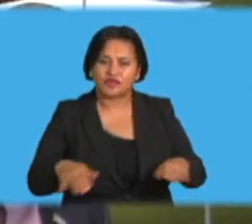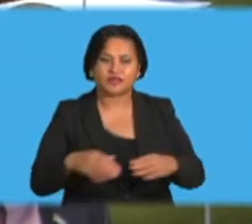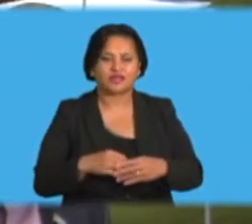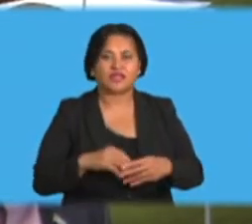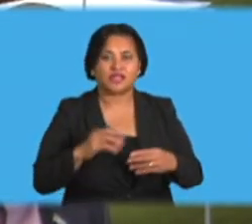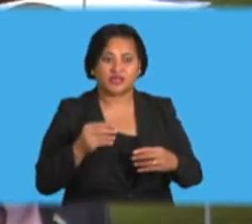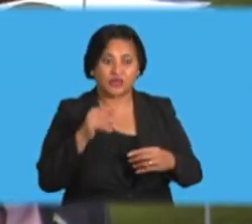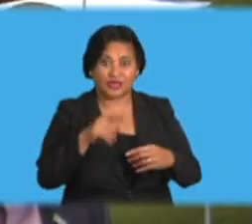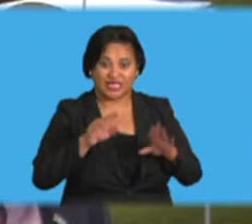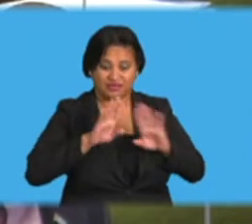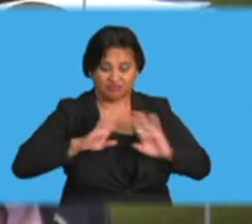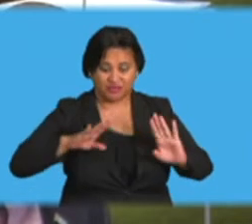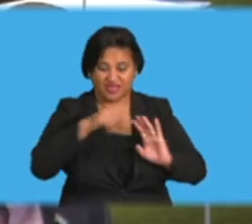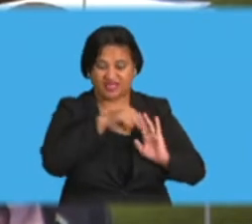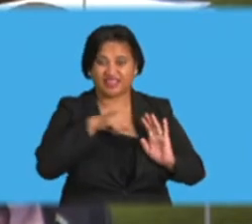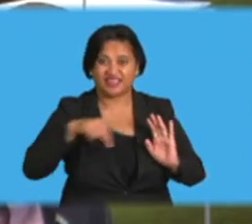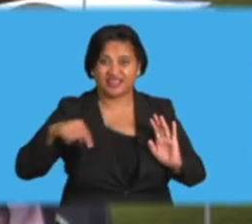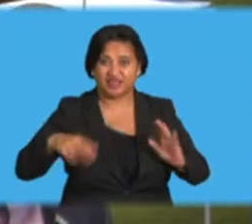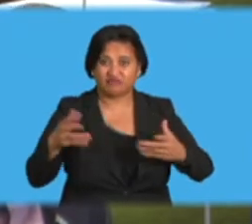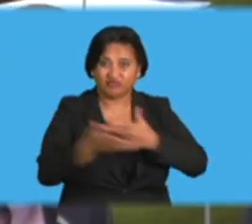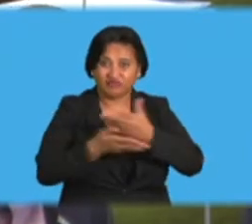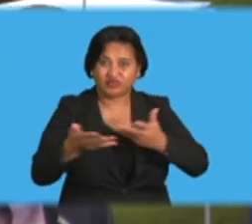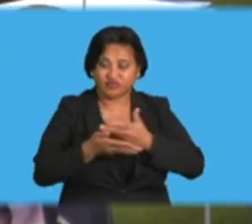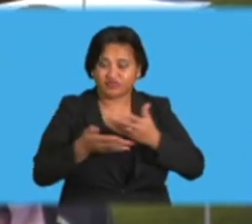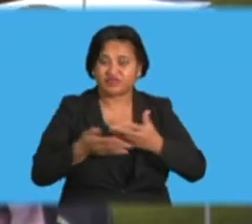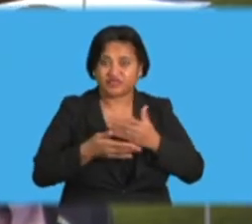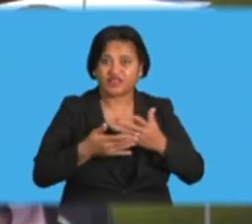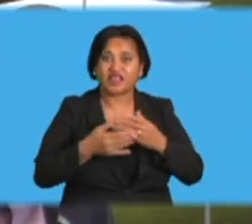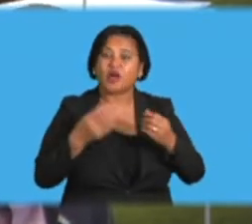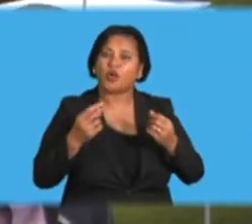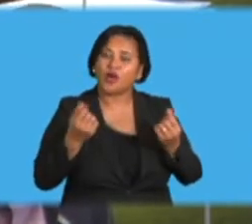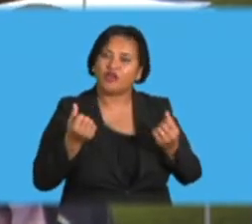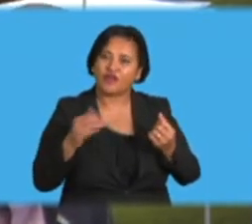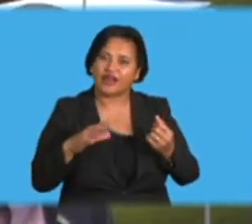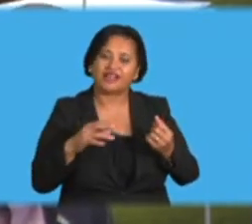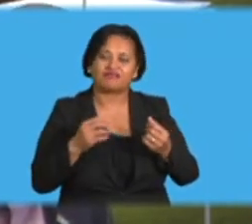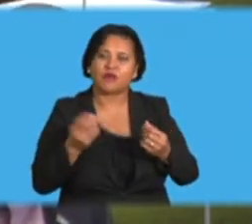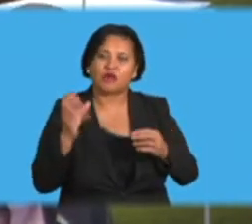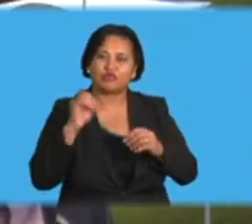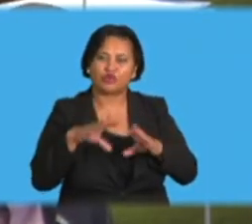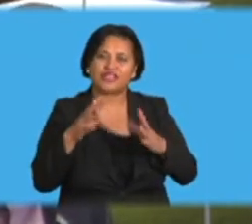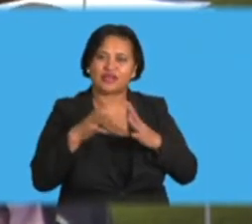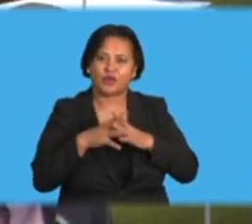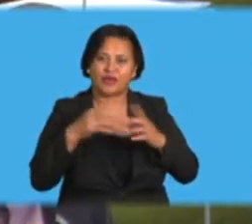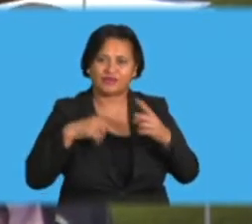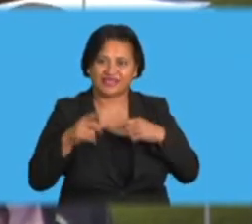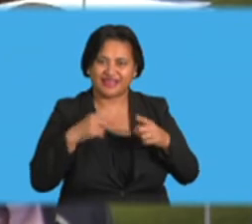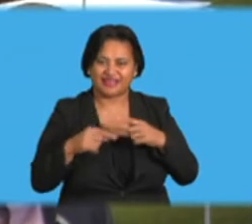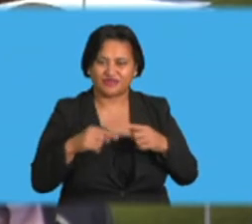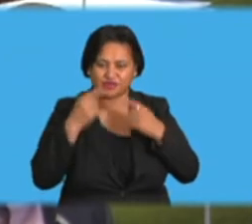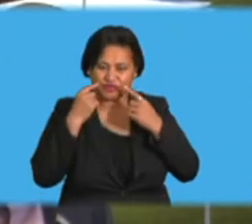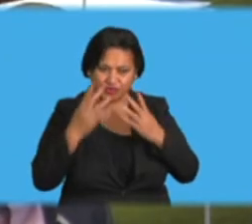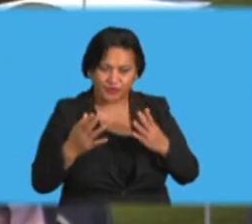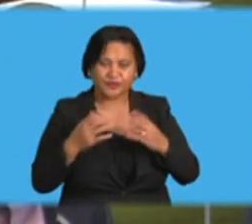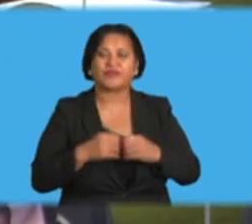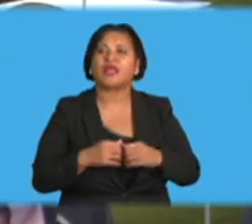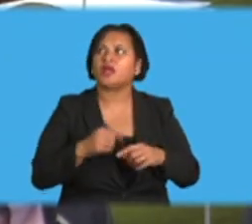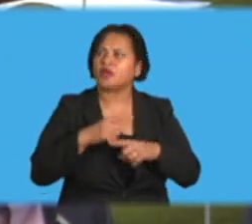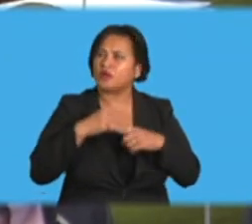interaction and the panel discussion is also available on the ADB website. Madam Speaker, we also had a number of bilateral meetings to strengthen Fiji's collaboration with other